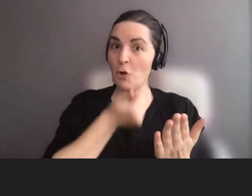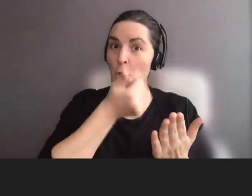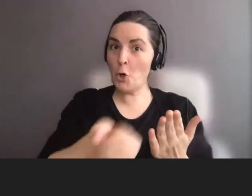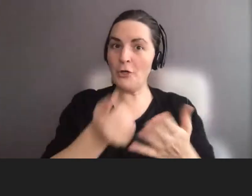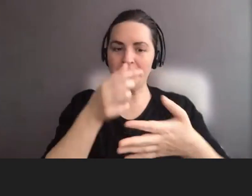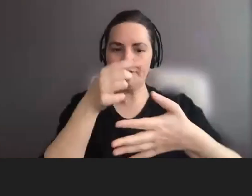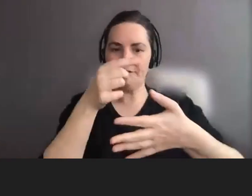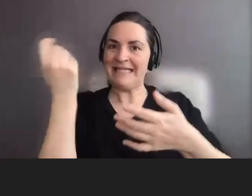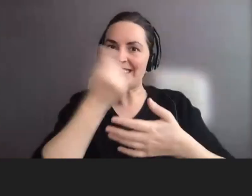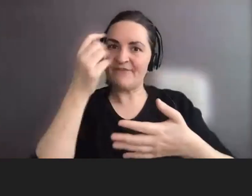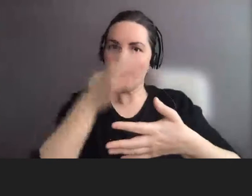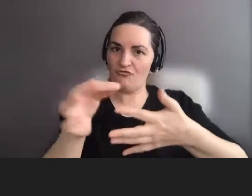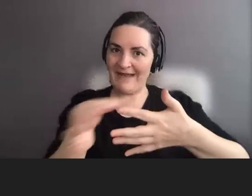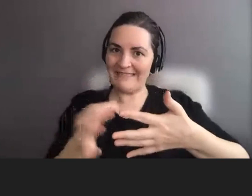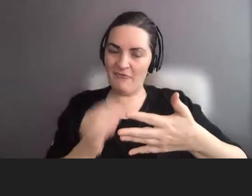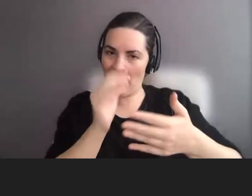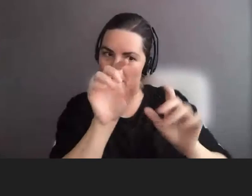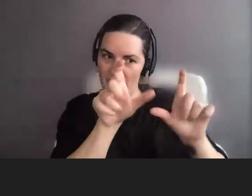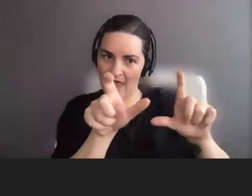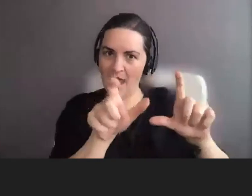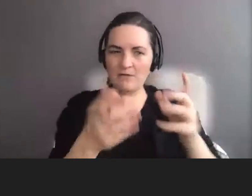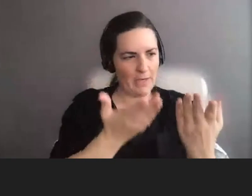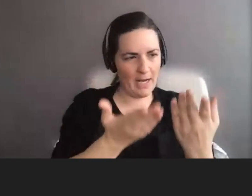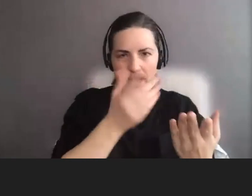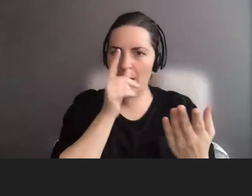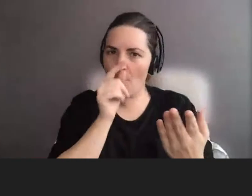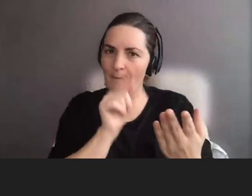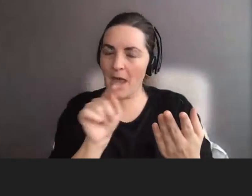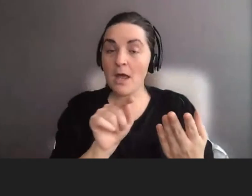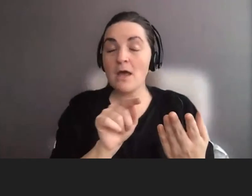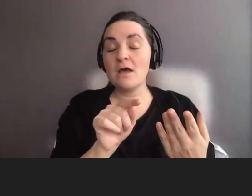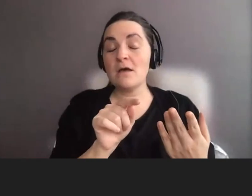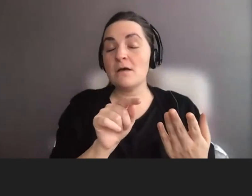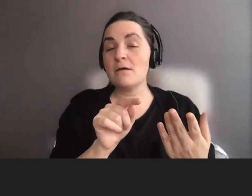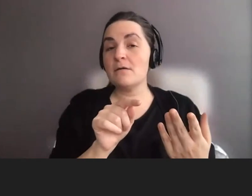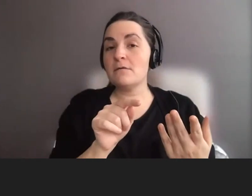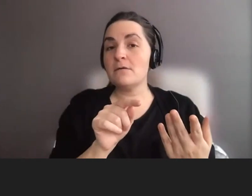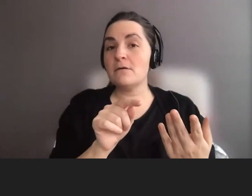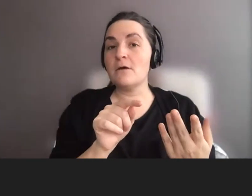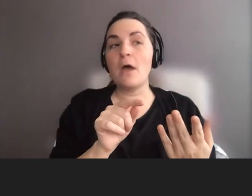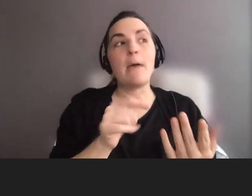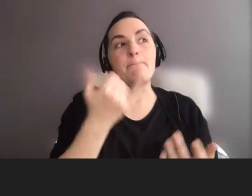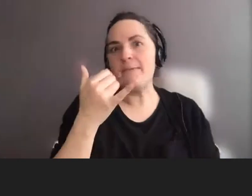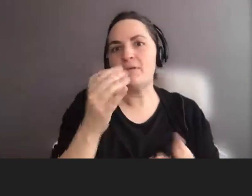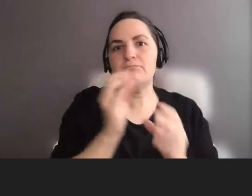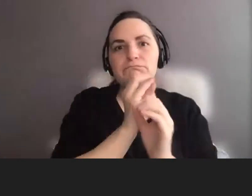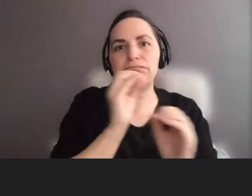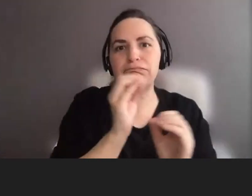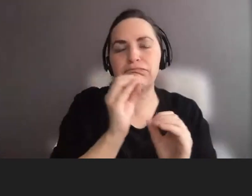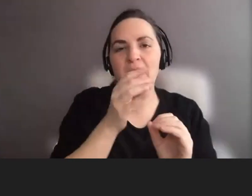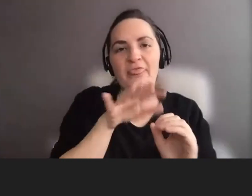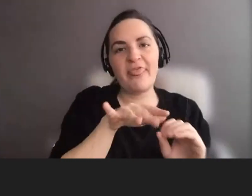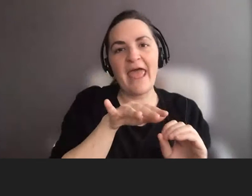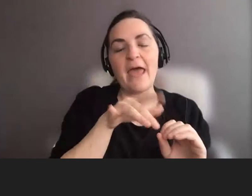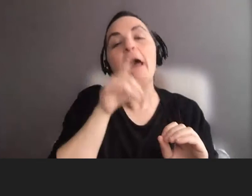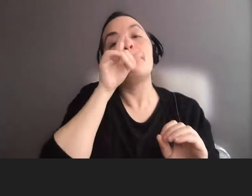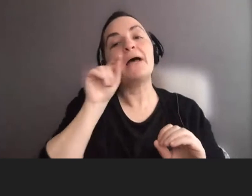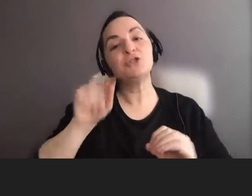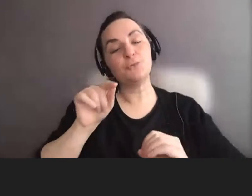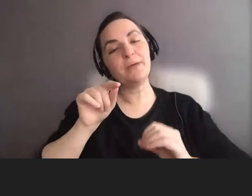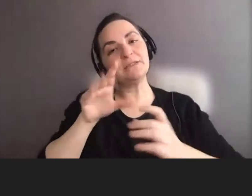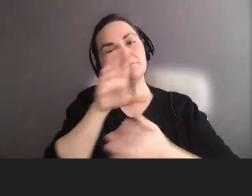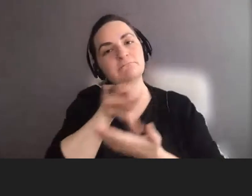But even if there aren't success criteria in the examples that you look at, you can still write about success criteria and write